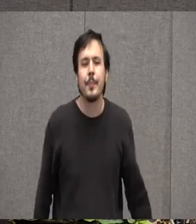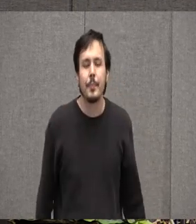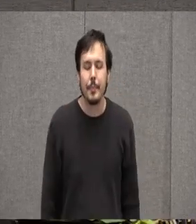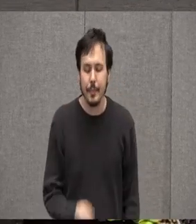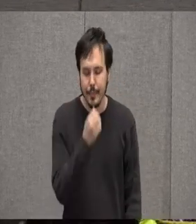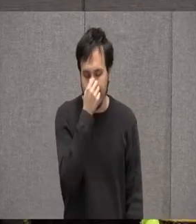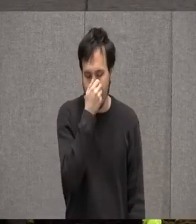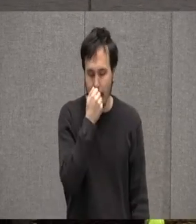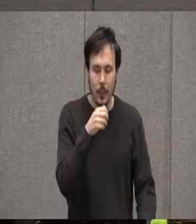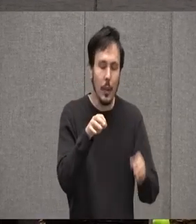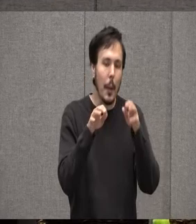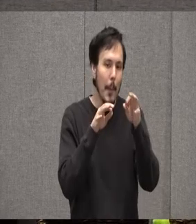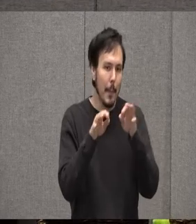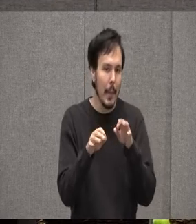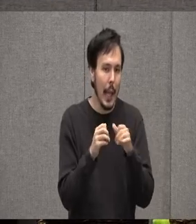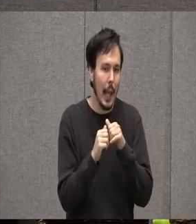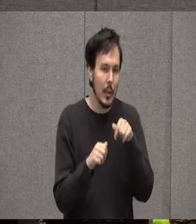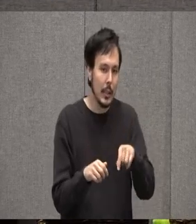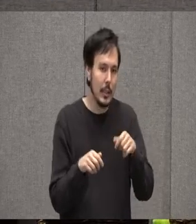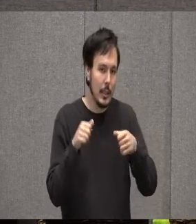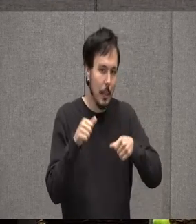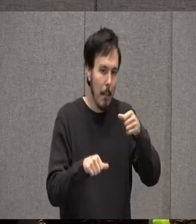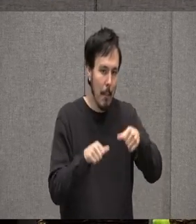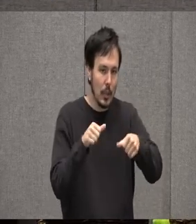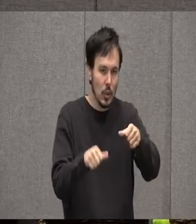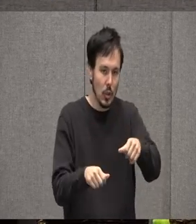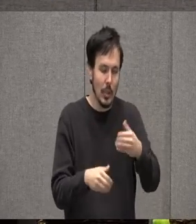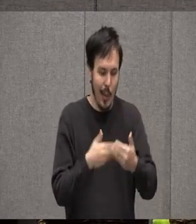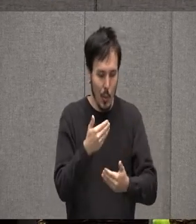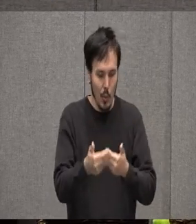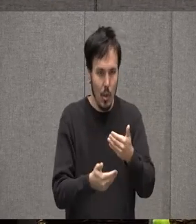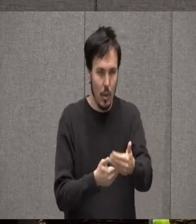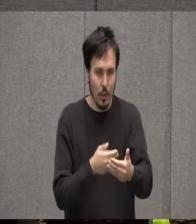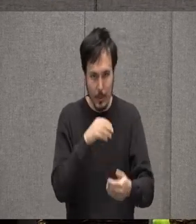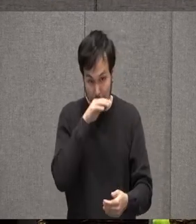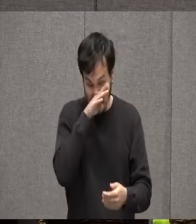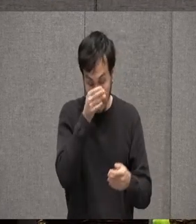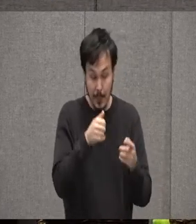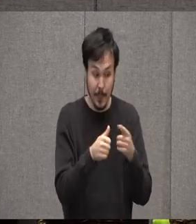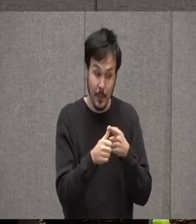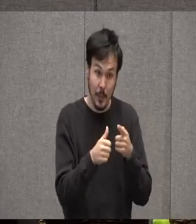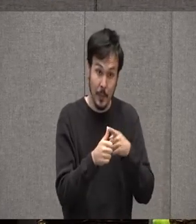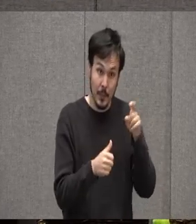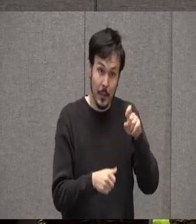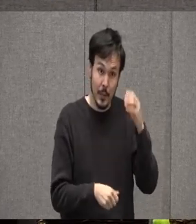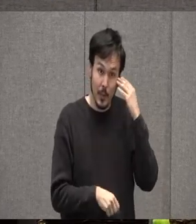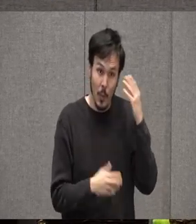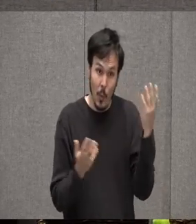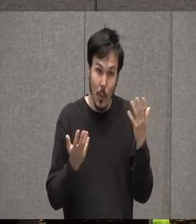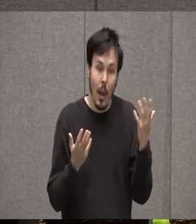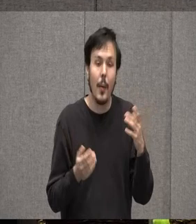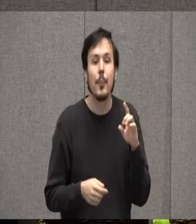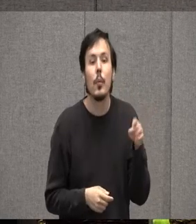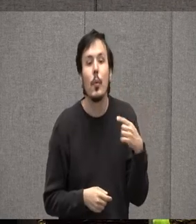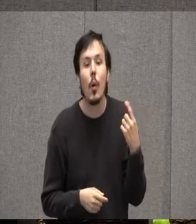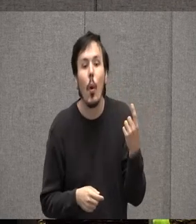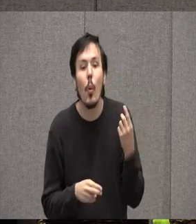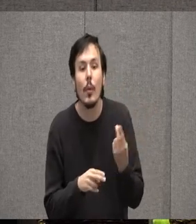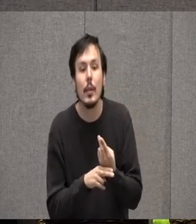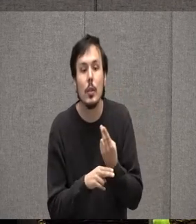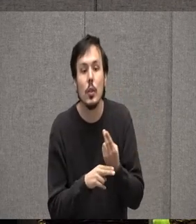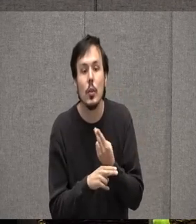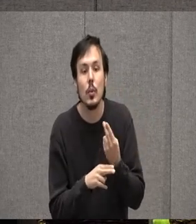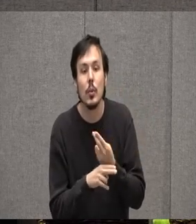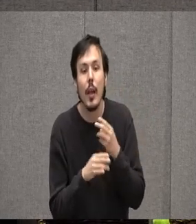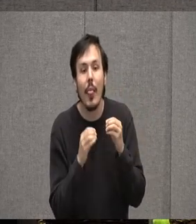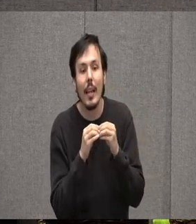how this Ken-Ken puzzle works. The very first thing that you need to know is that you can only use